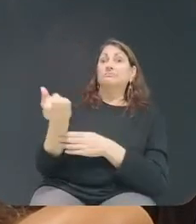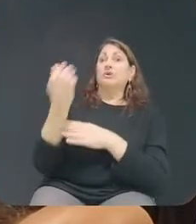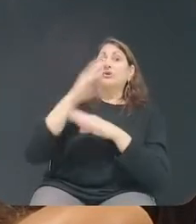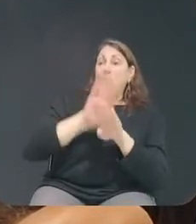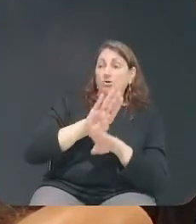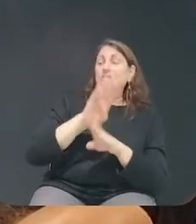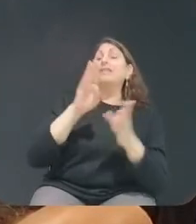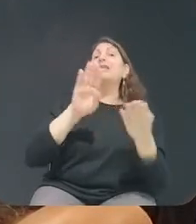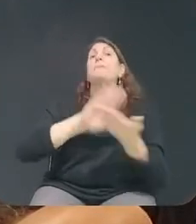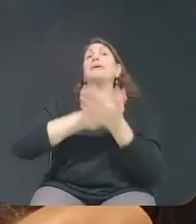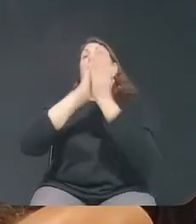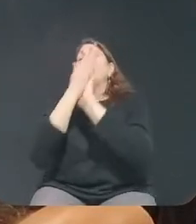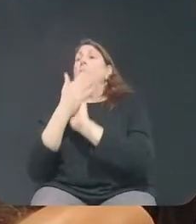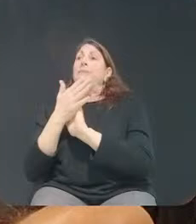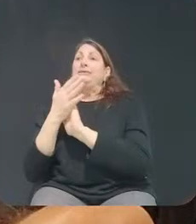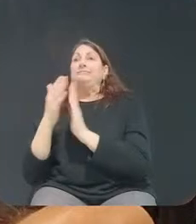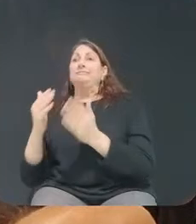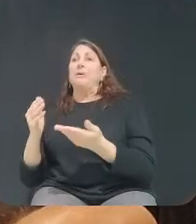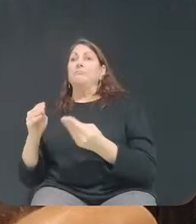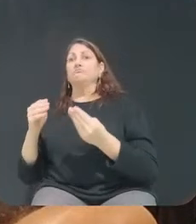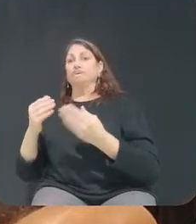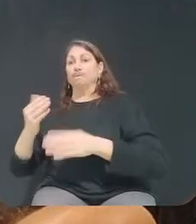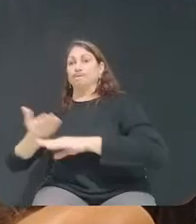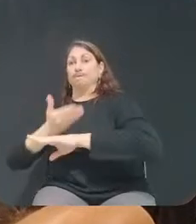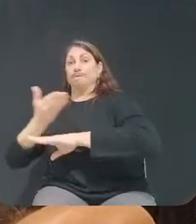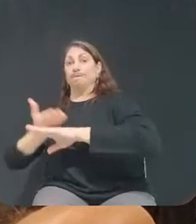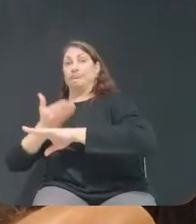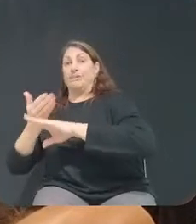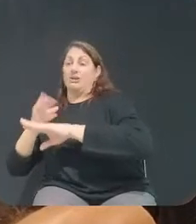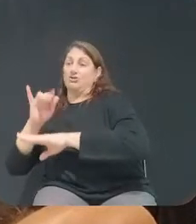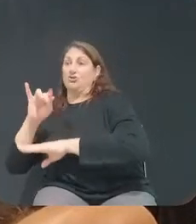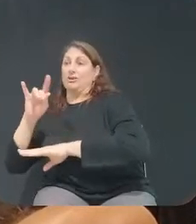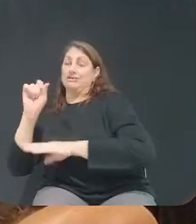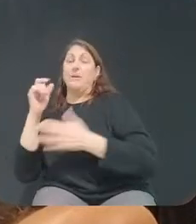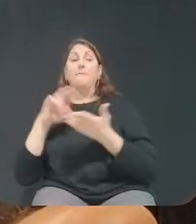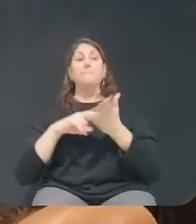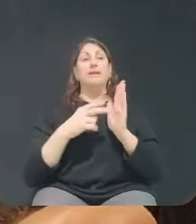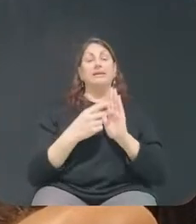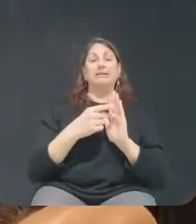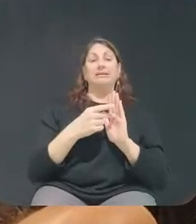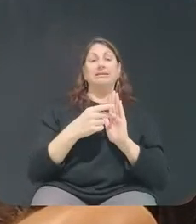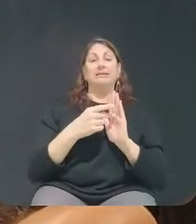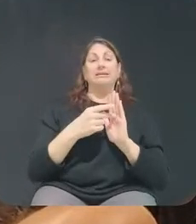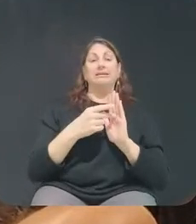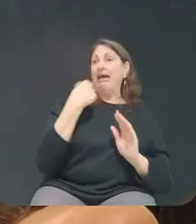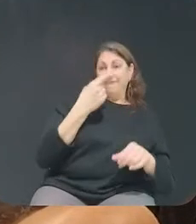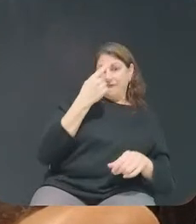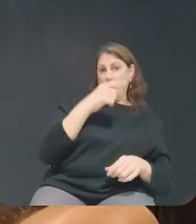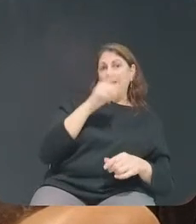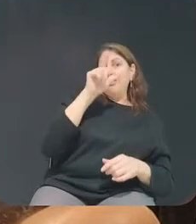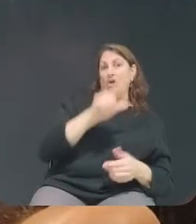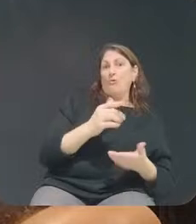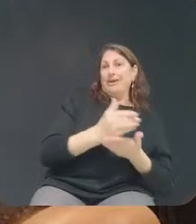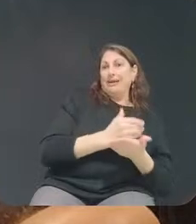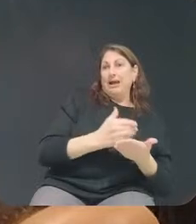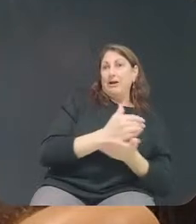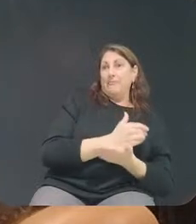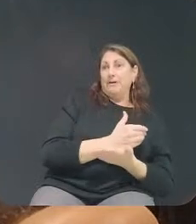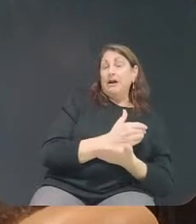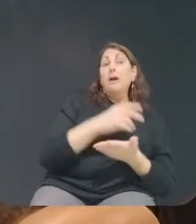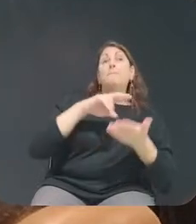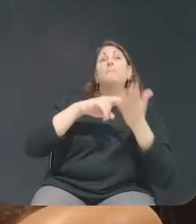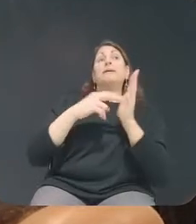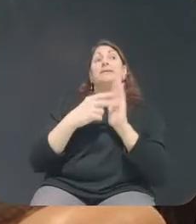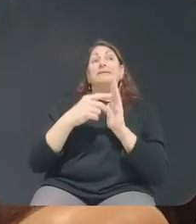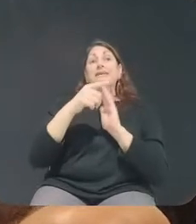in fewer units available overall and at higher, less affordable rates, meaning that, quote, low income